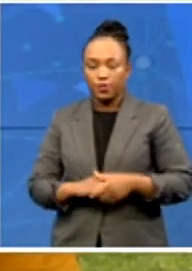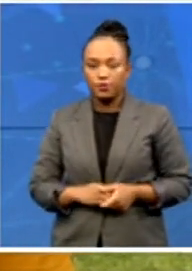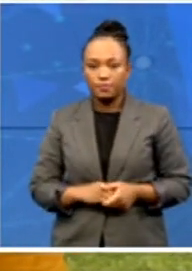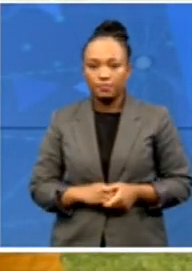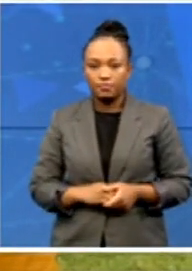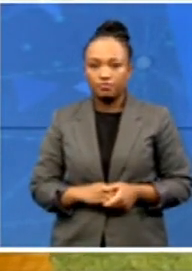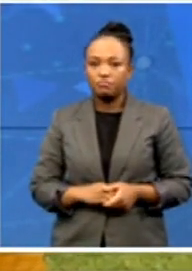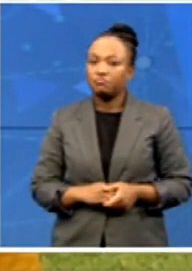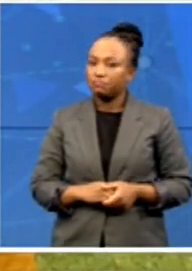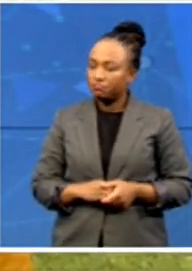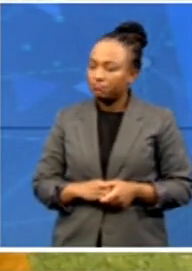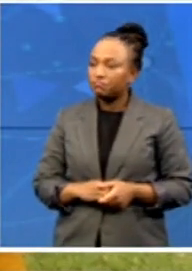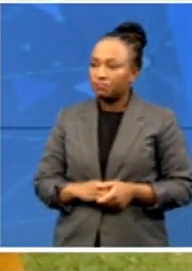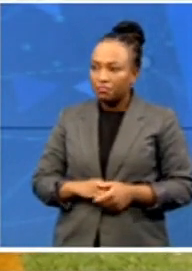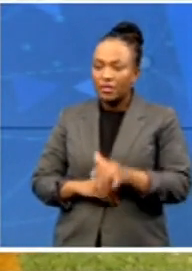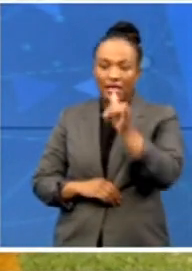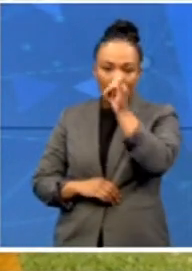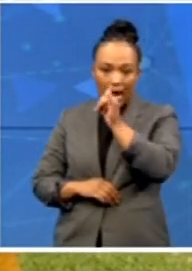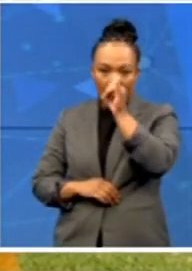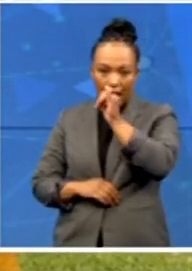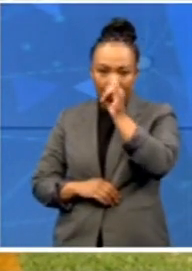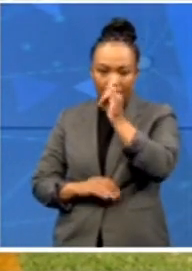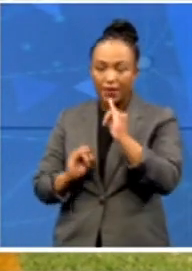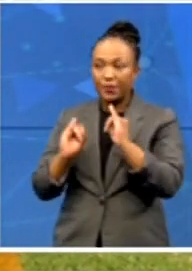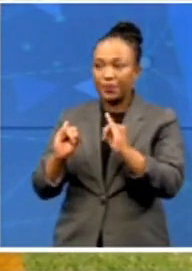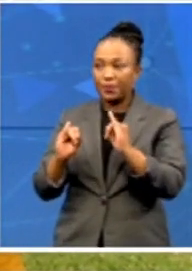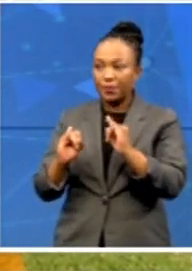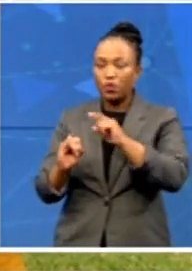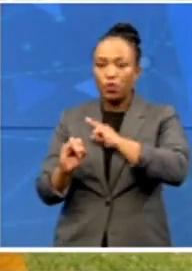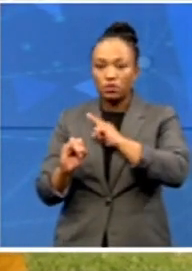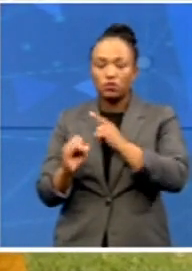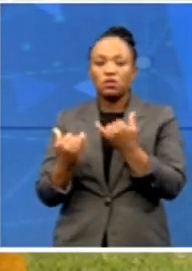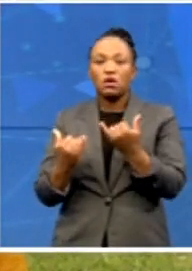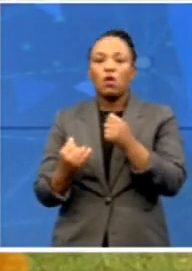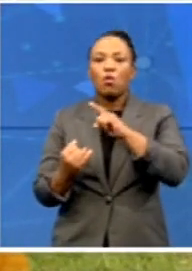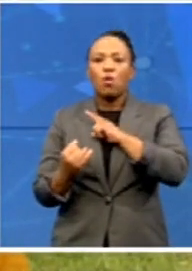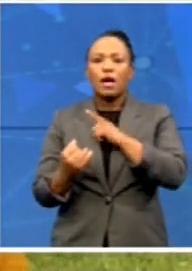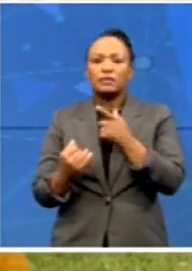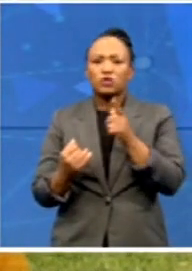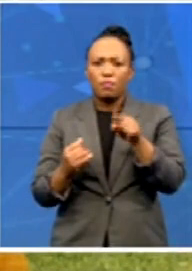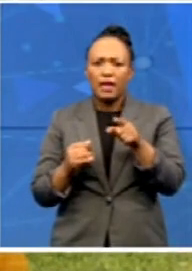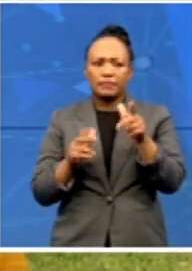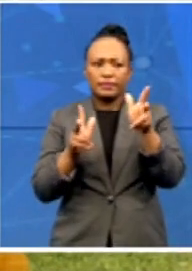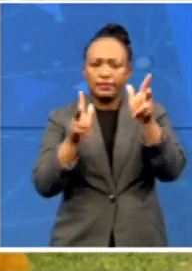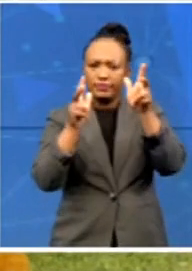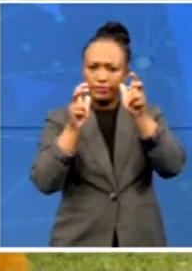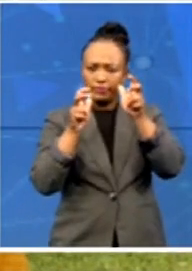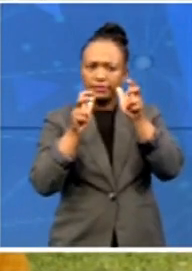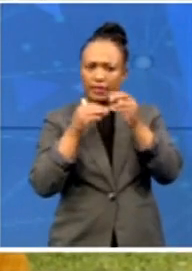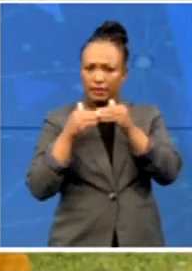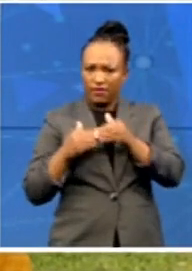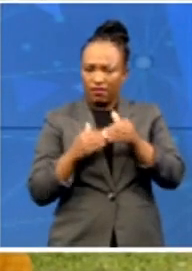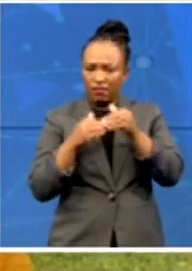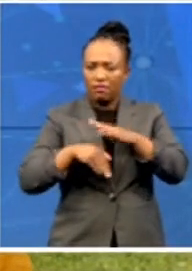element with regards to we need to pay attention, obviously, during the festive season, but COVID-19